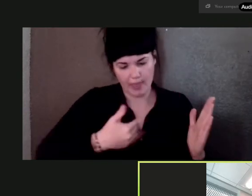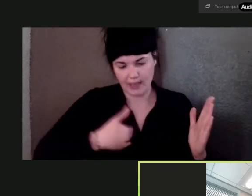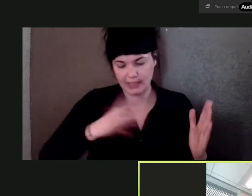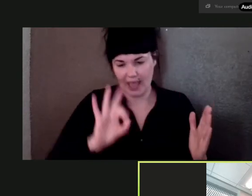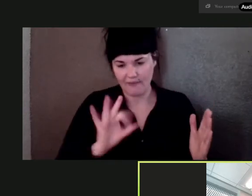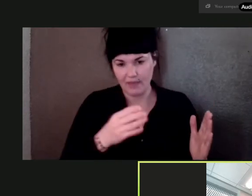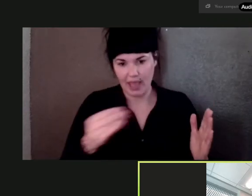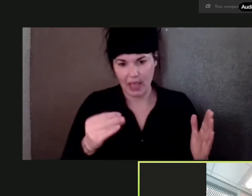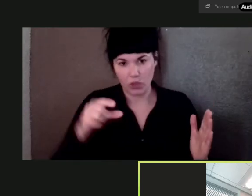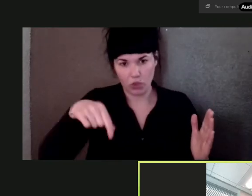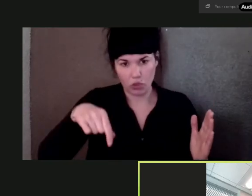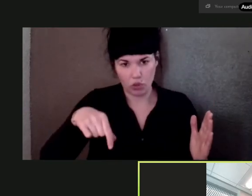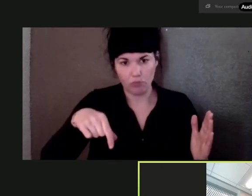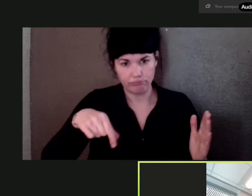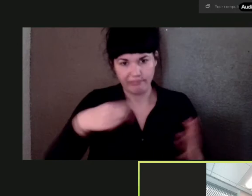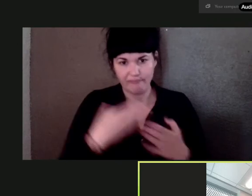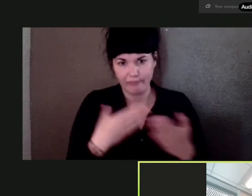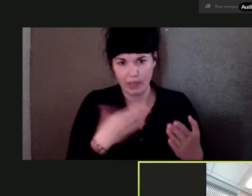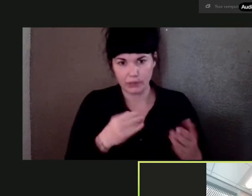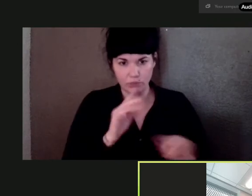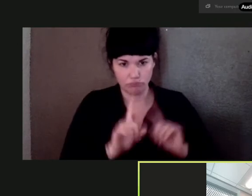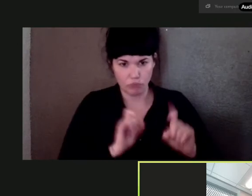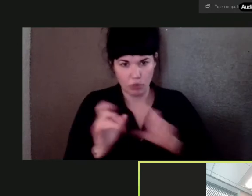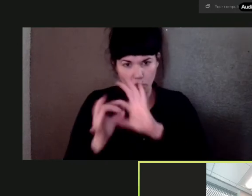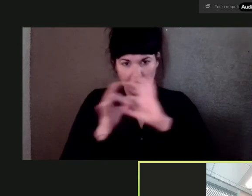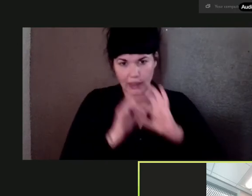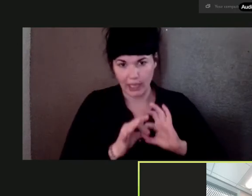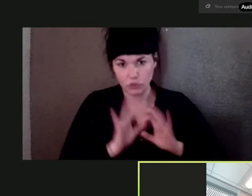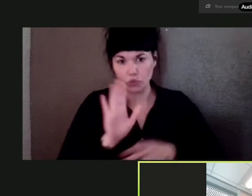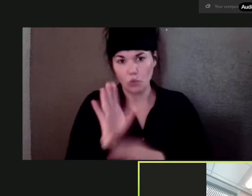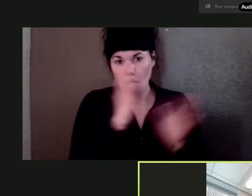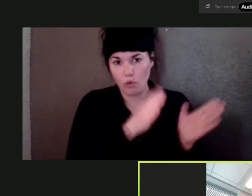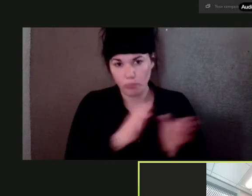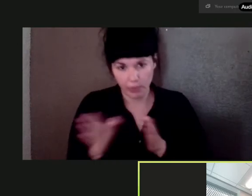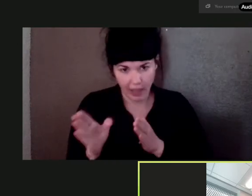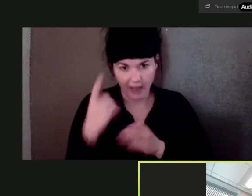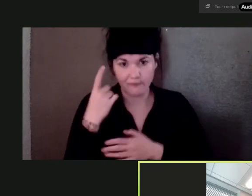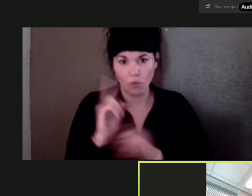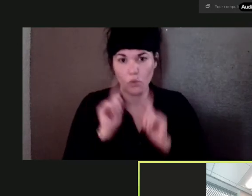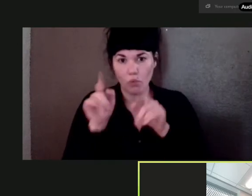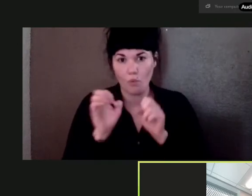regarding, a return to work plan of action for your company.